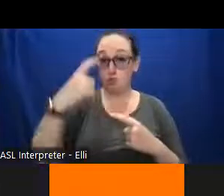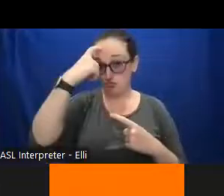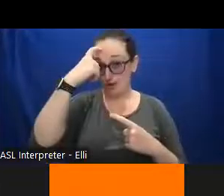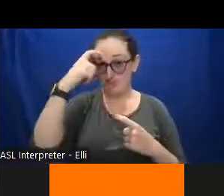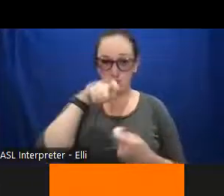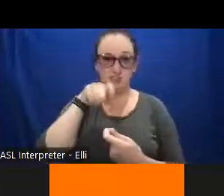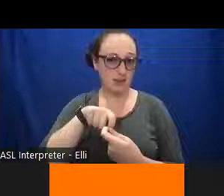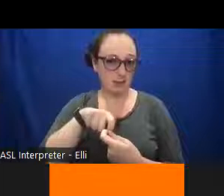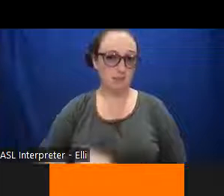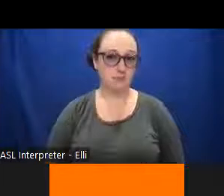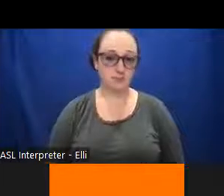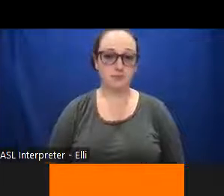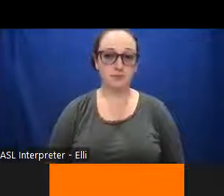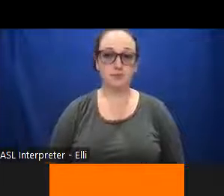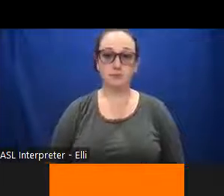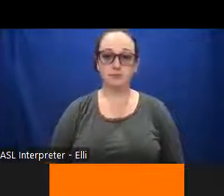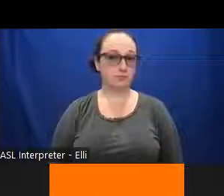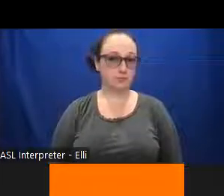on a high level.